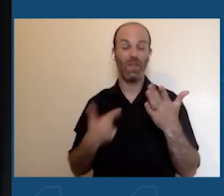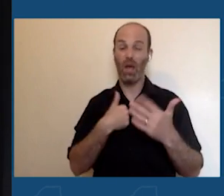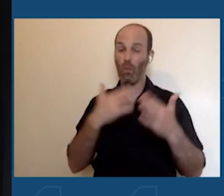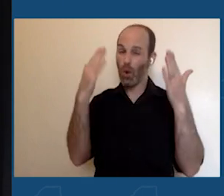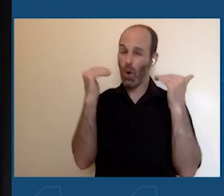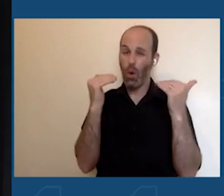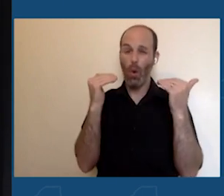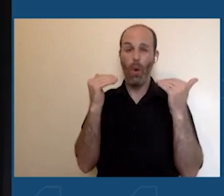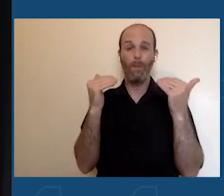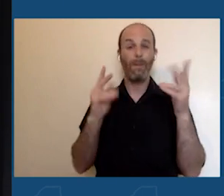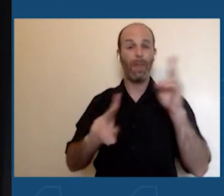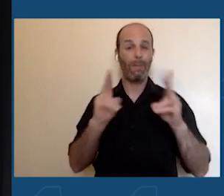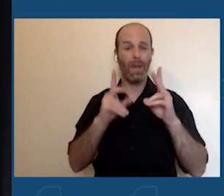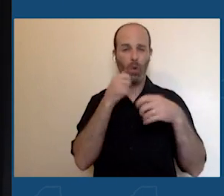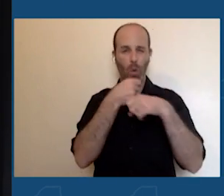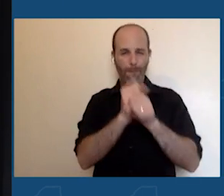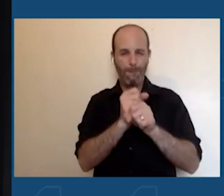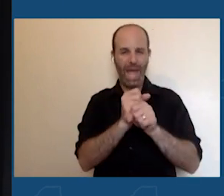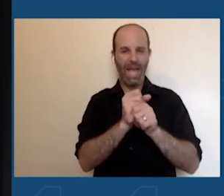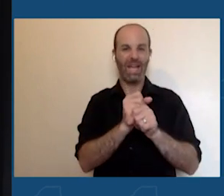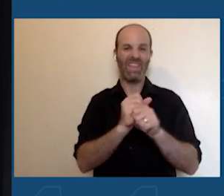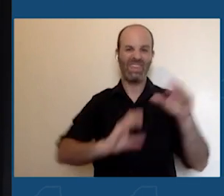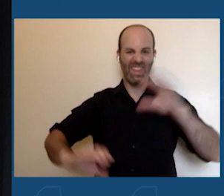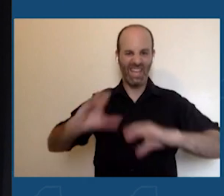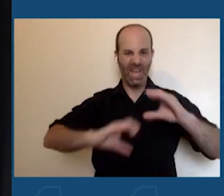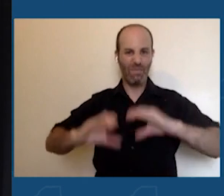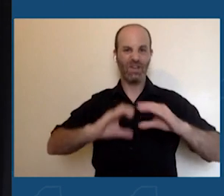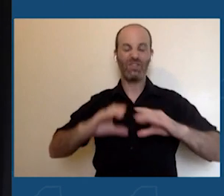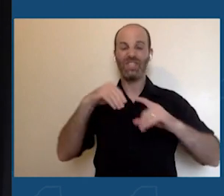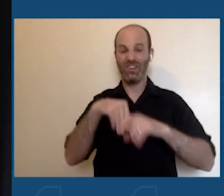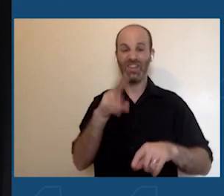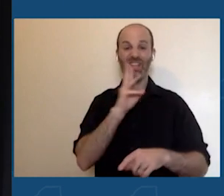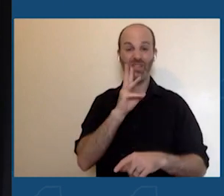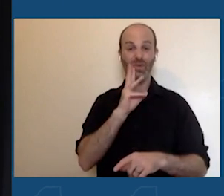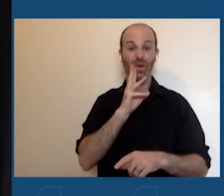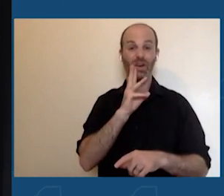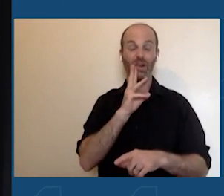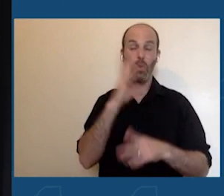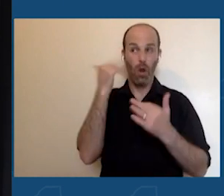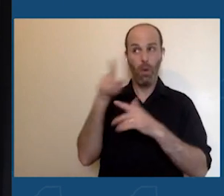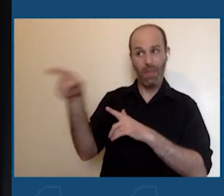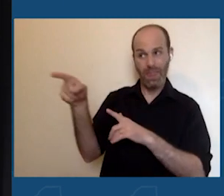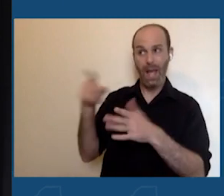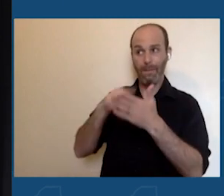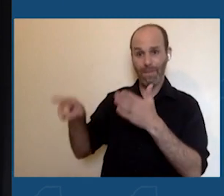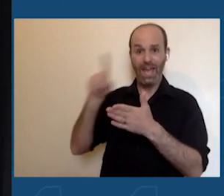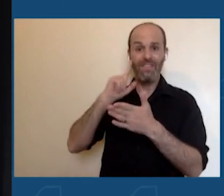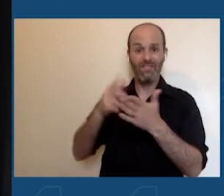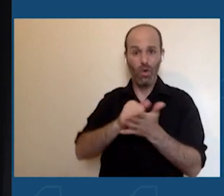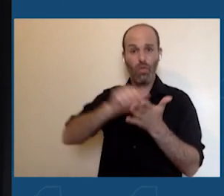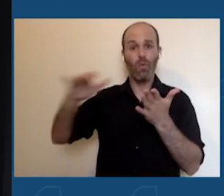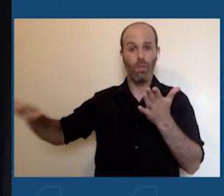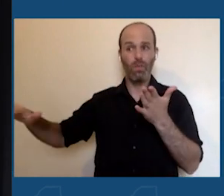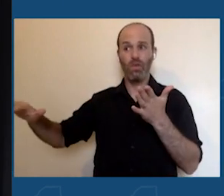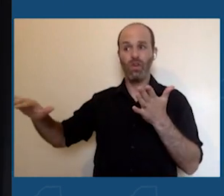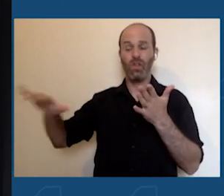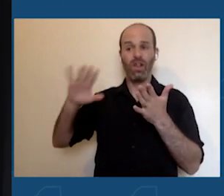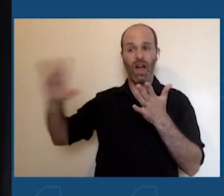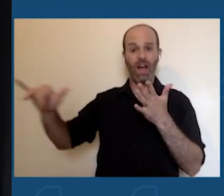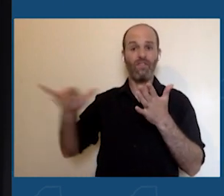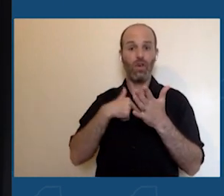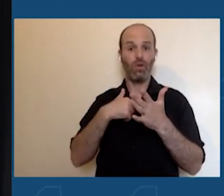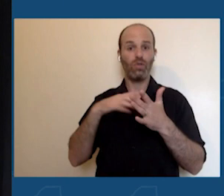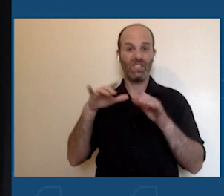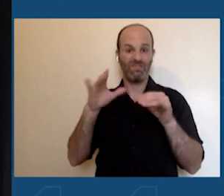the chemicals, right, that are in the drinking water pay for the removal of the compounds and ensure that drinking water is safe, until